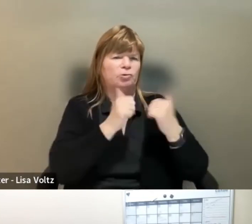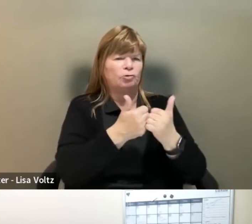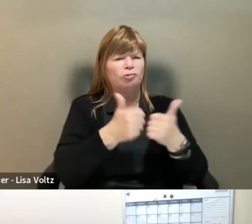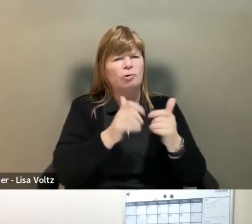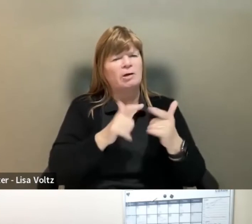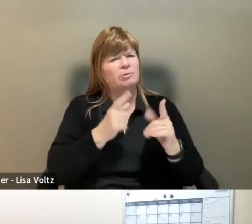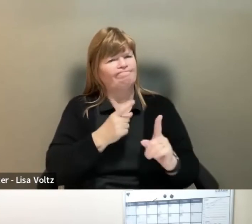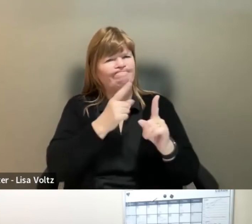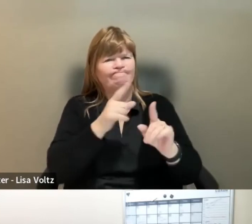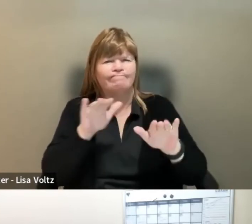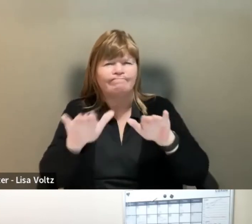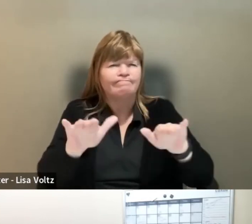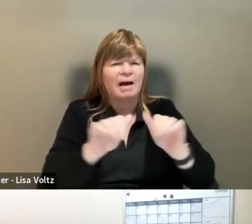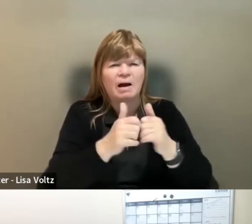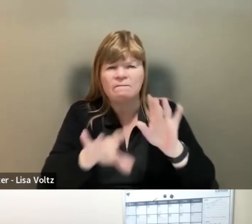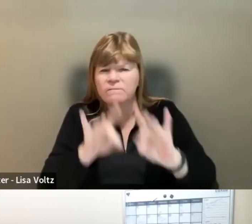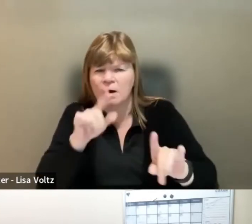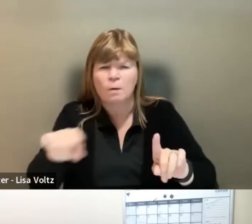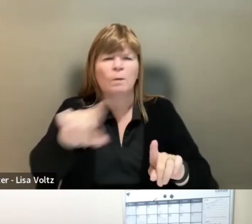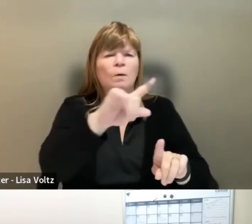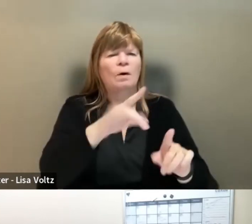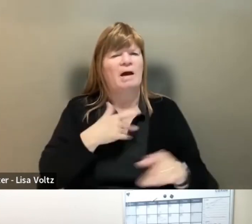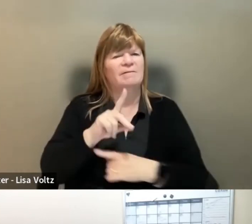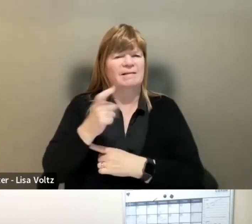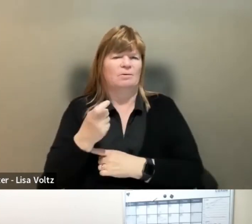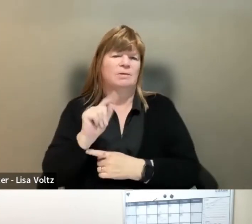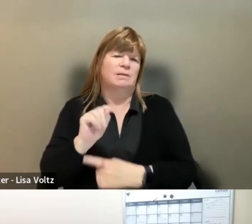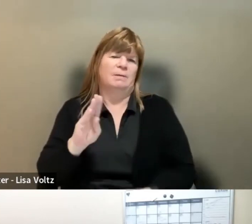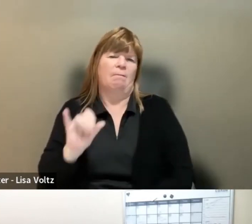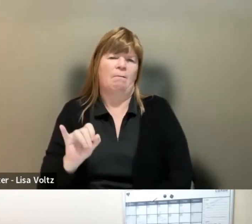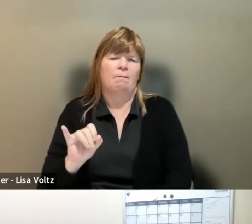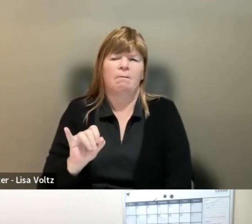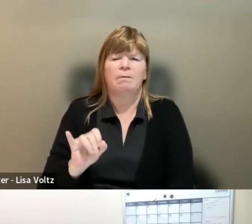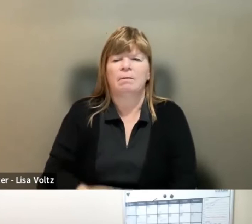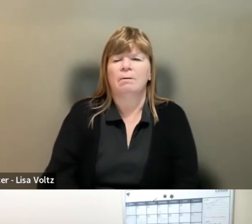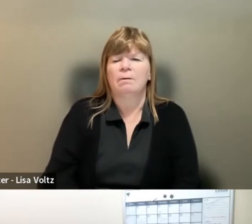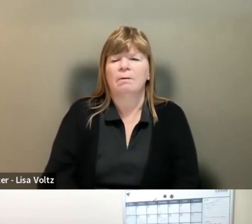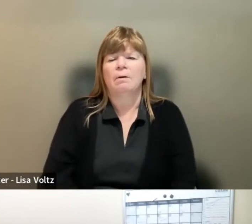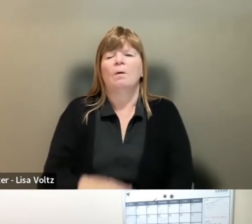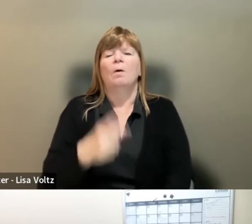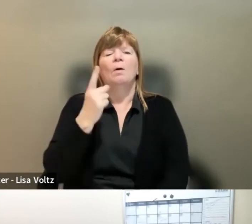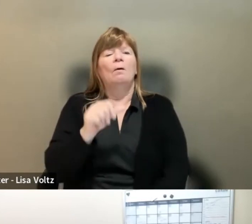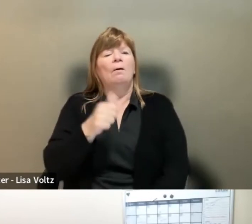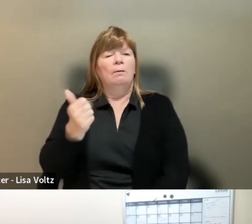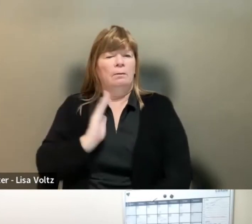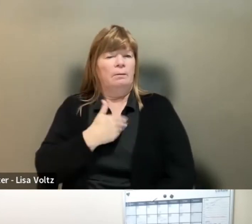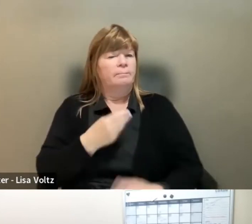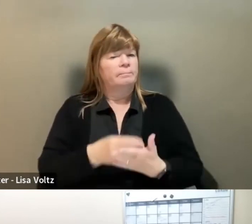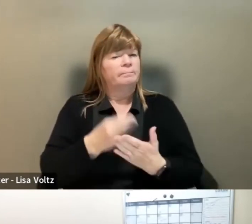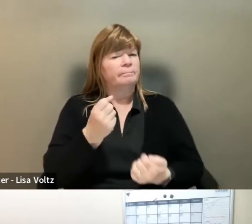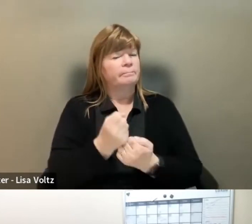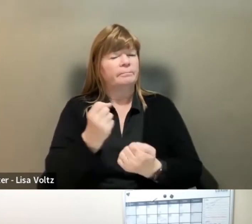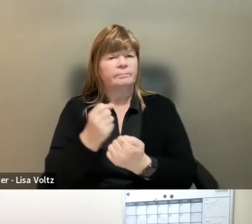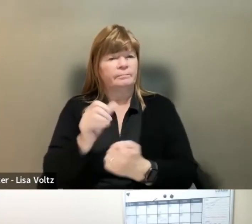potential participants that have a diagnosis of TBI. So one other thing is our funding also supports